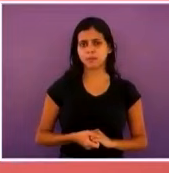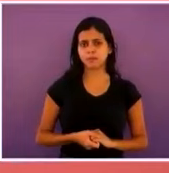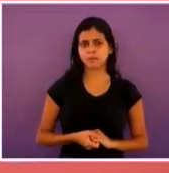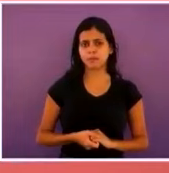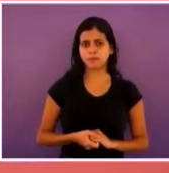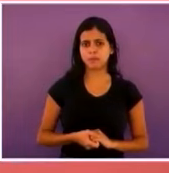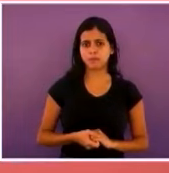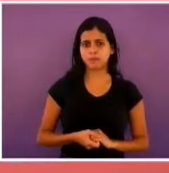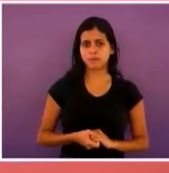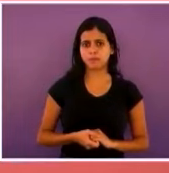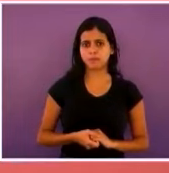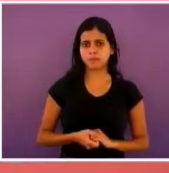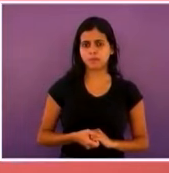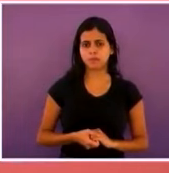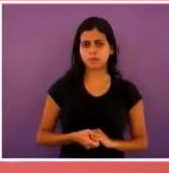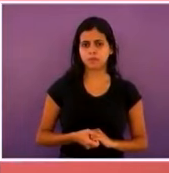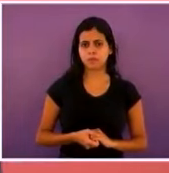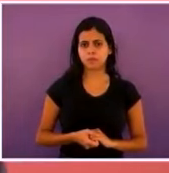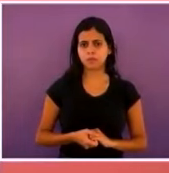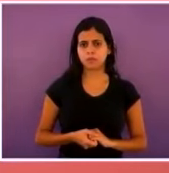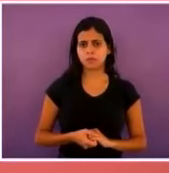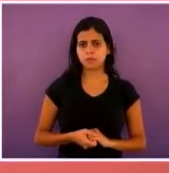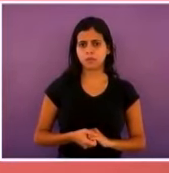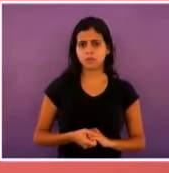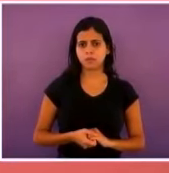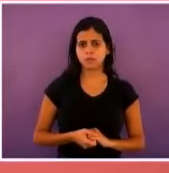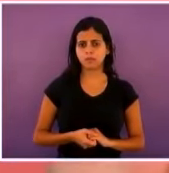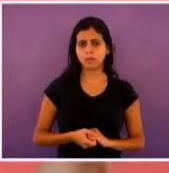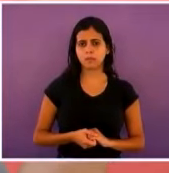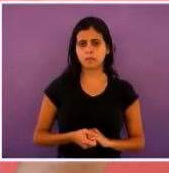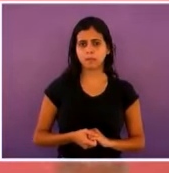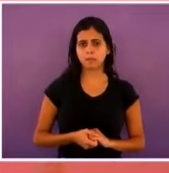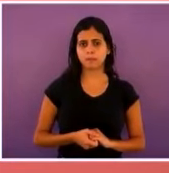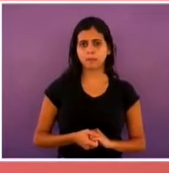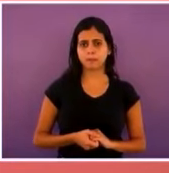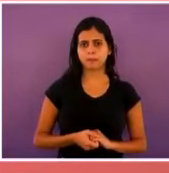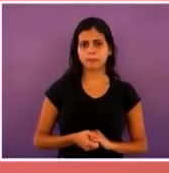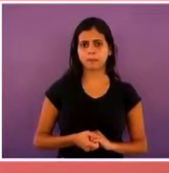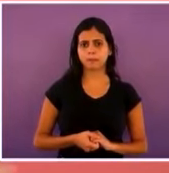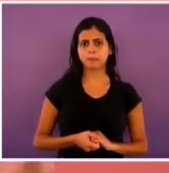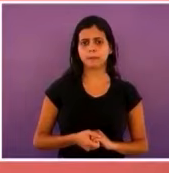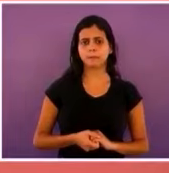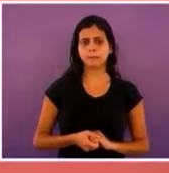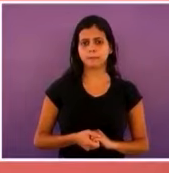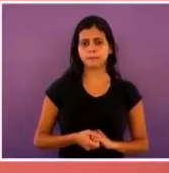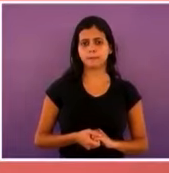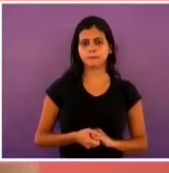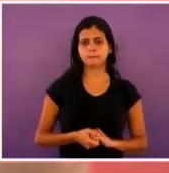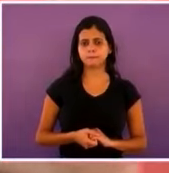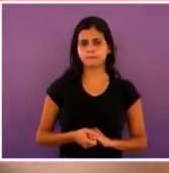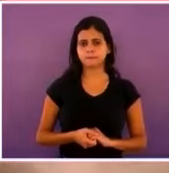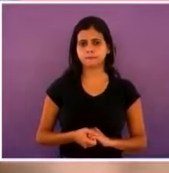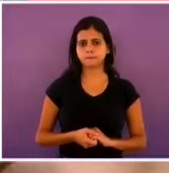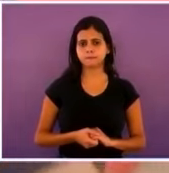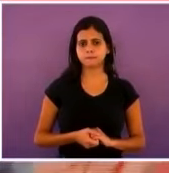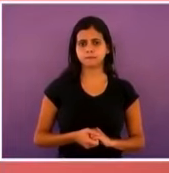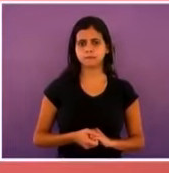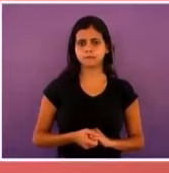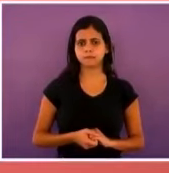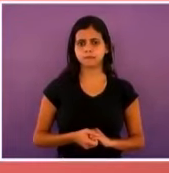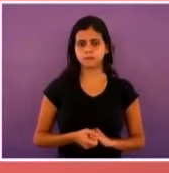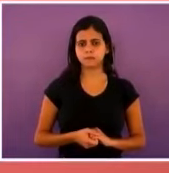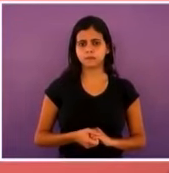não em nenhum momento a autoridade final última. And so the Catholic Church can use biblical